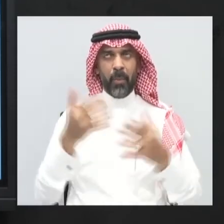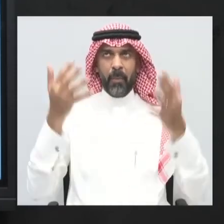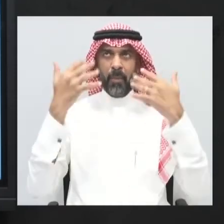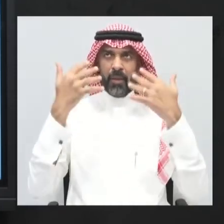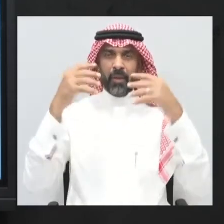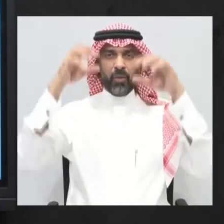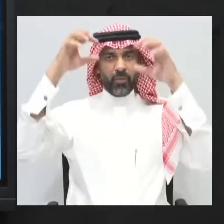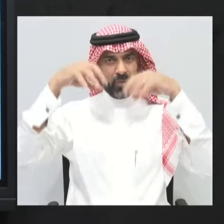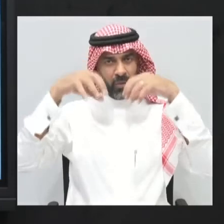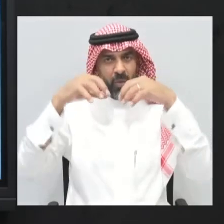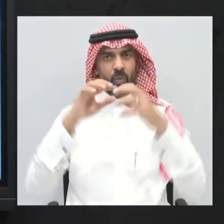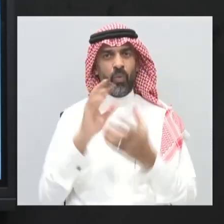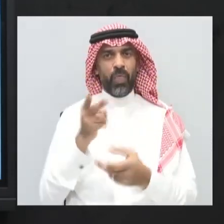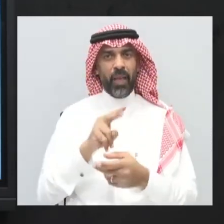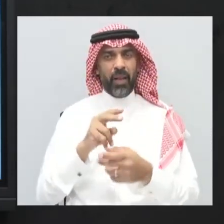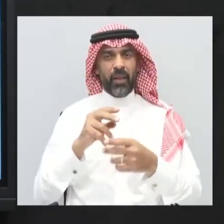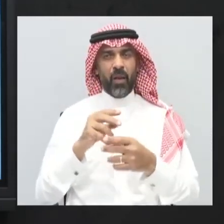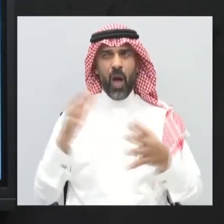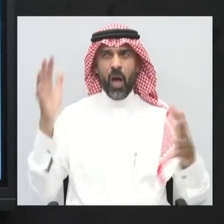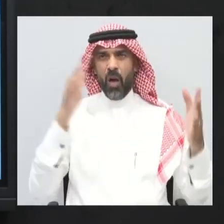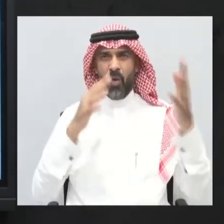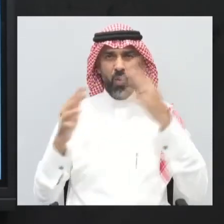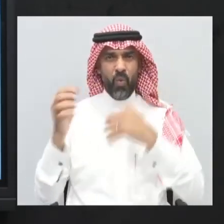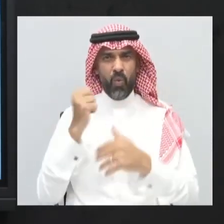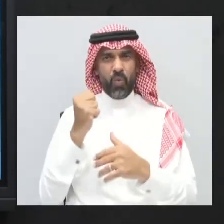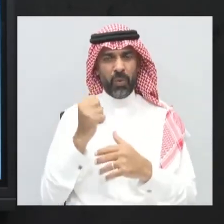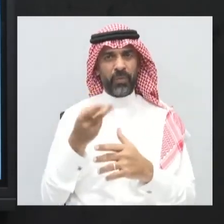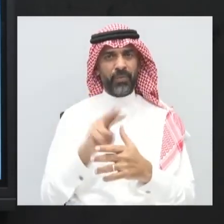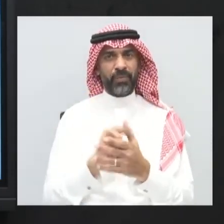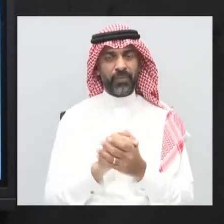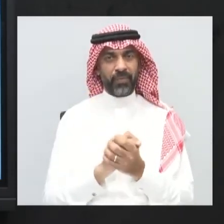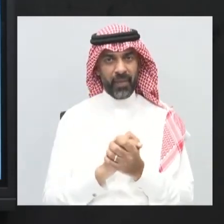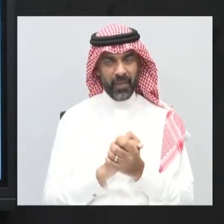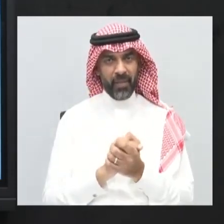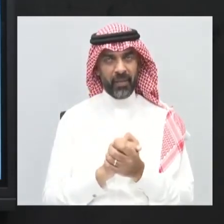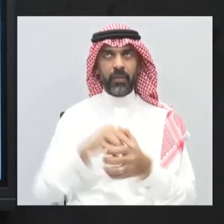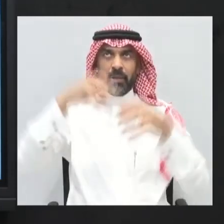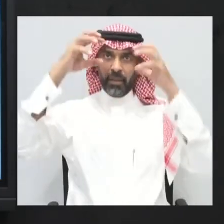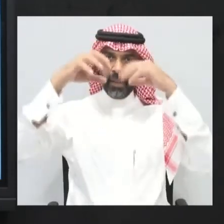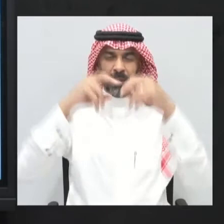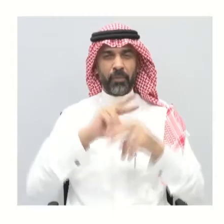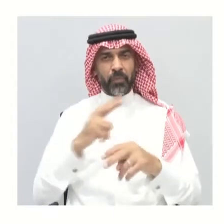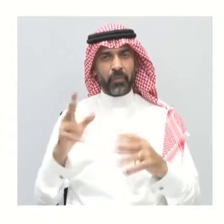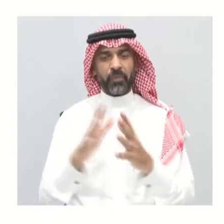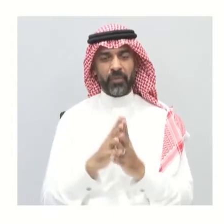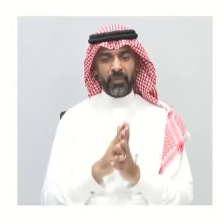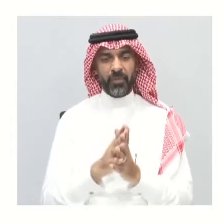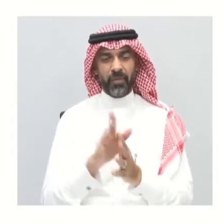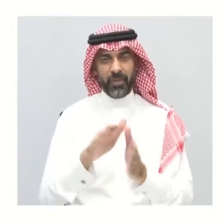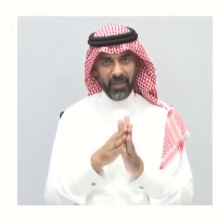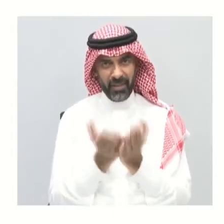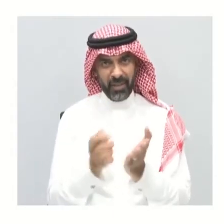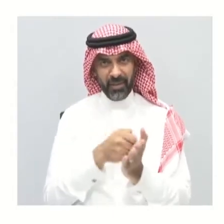outside. It's, tell me one more. Okay, now let's read together. On page